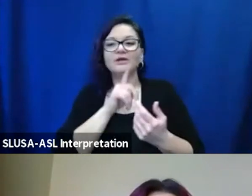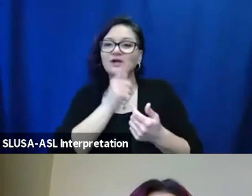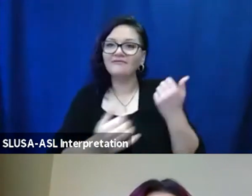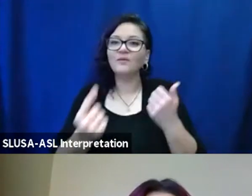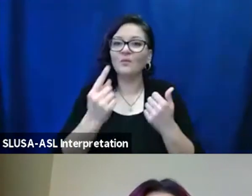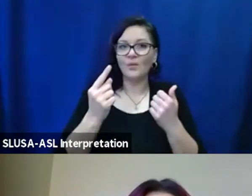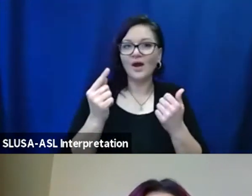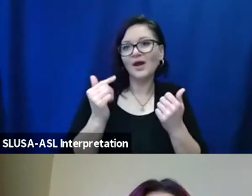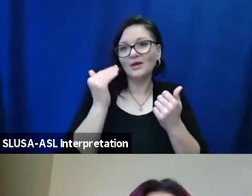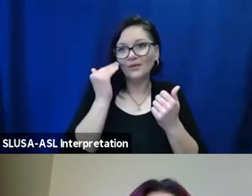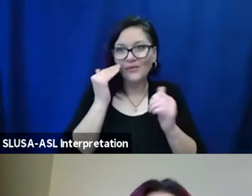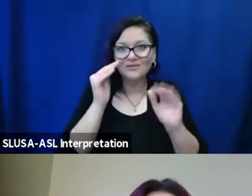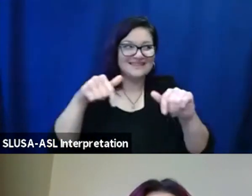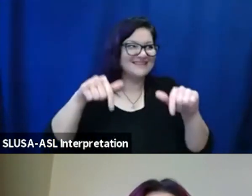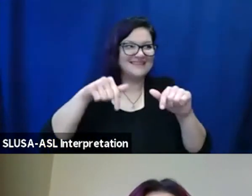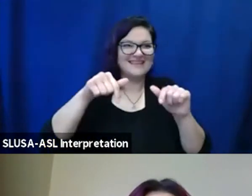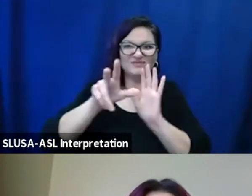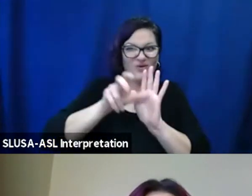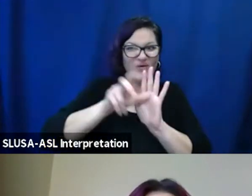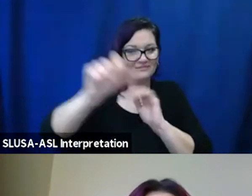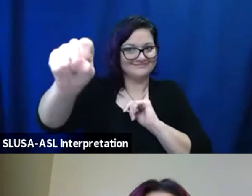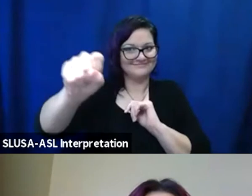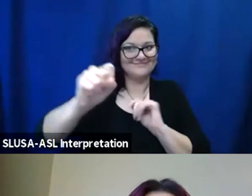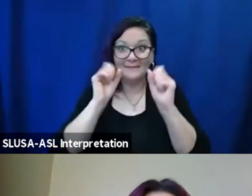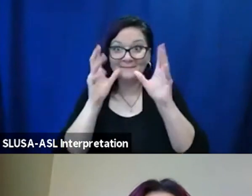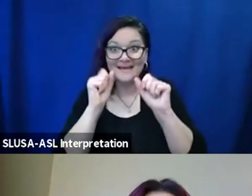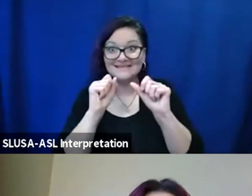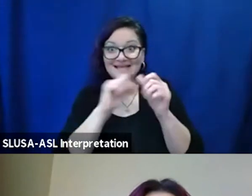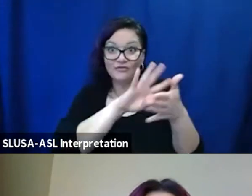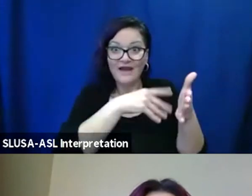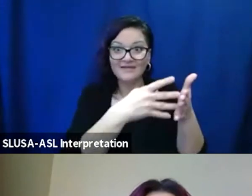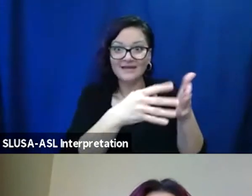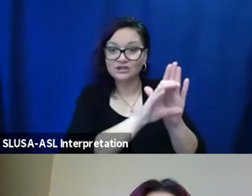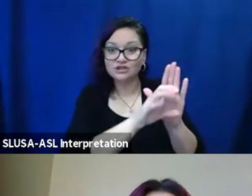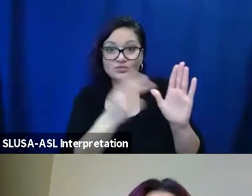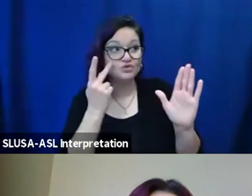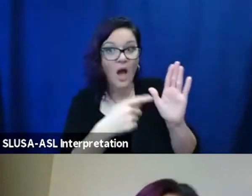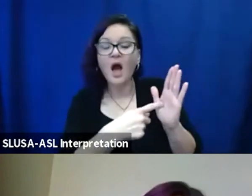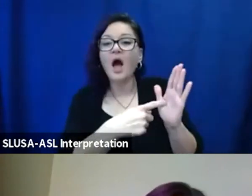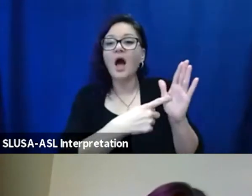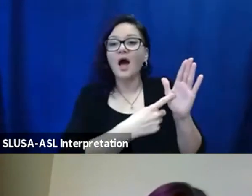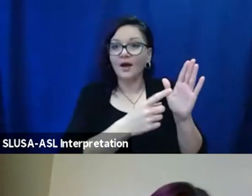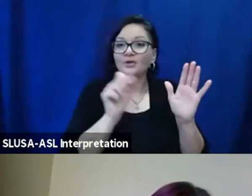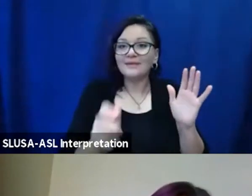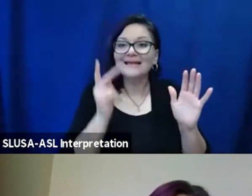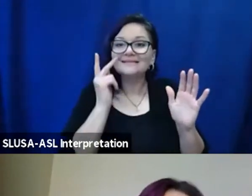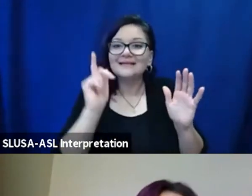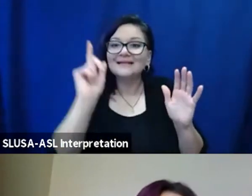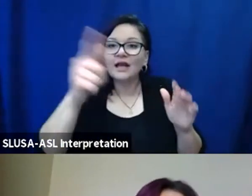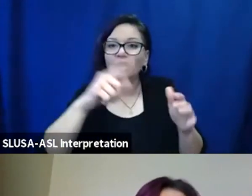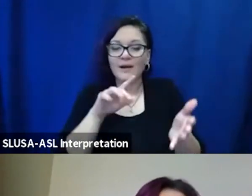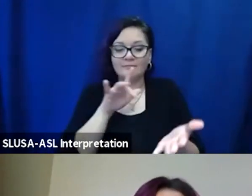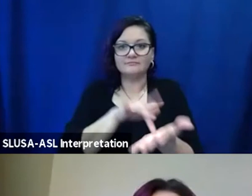this webinar is being recorded, and the amazing graphic that they've put together is something that you'll be able to pause on and